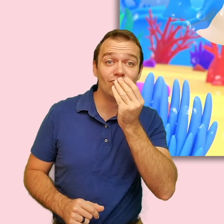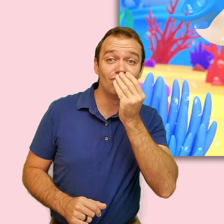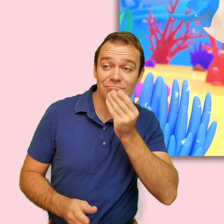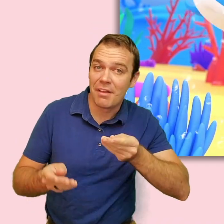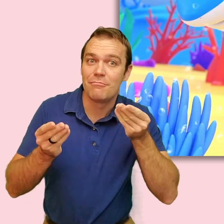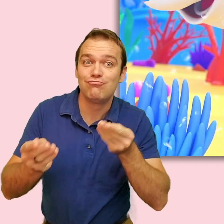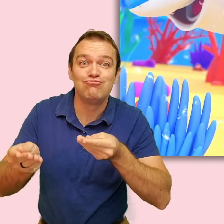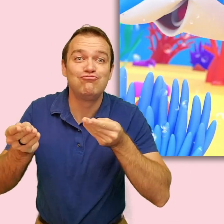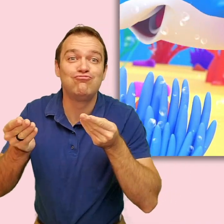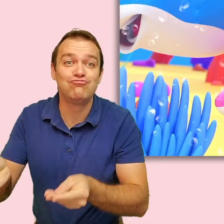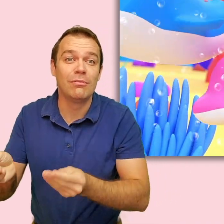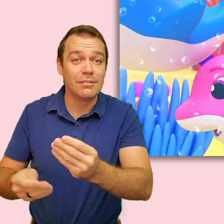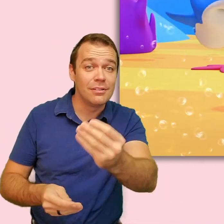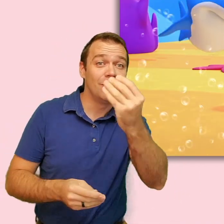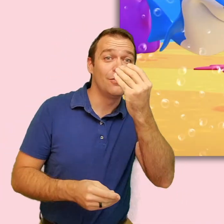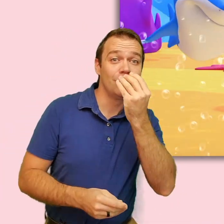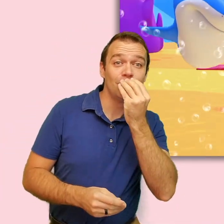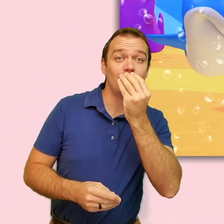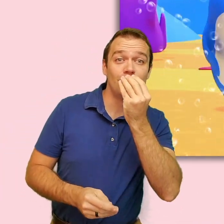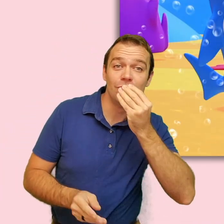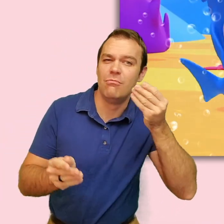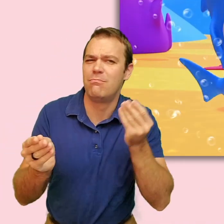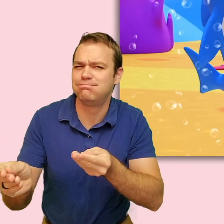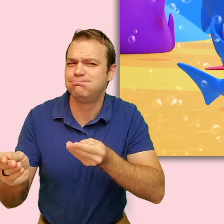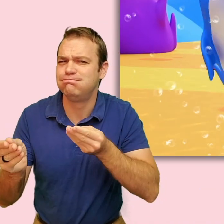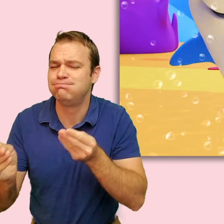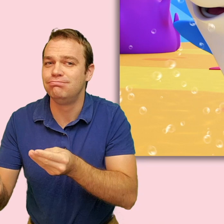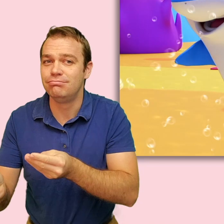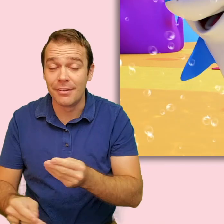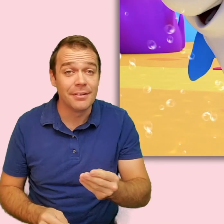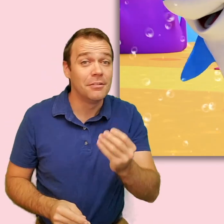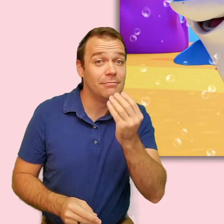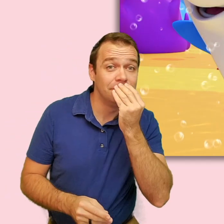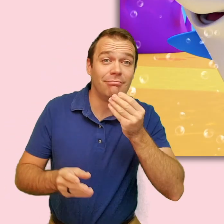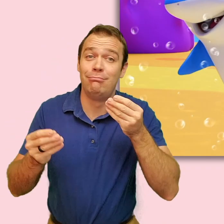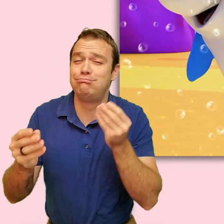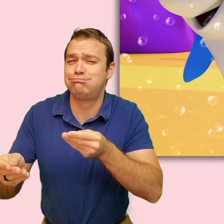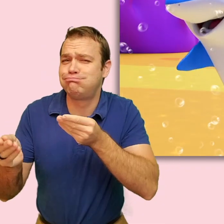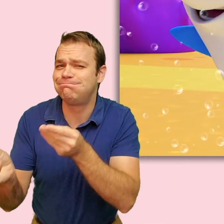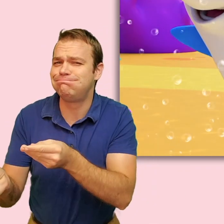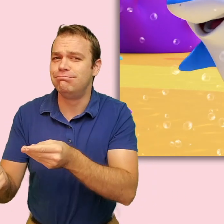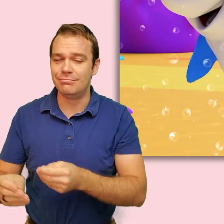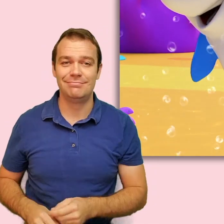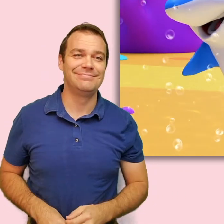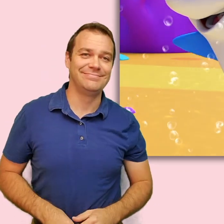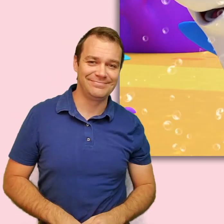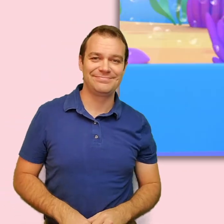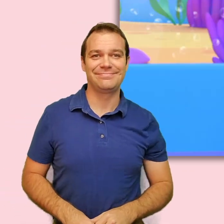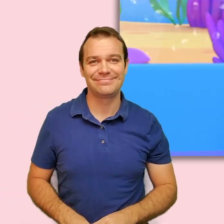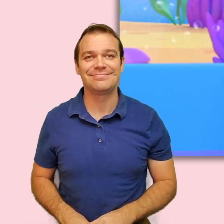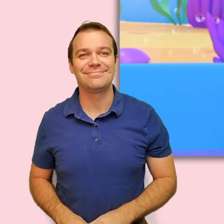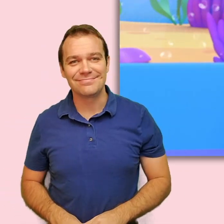Feed the sharks do do do do do do. Feed the sharks do do do do do do. Feed the sharks do do do do do do. Feed the